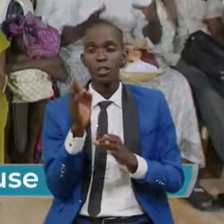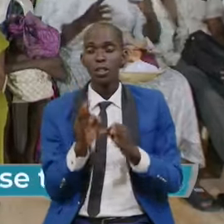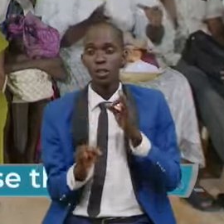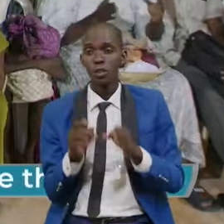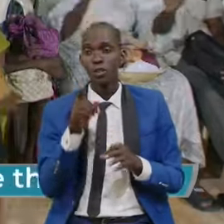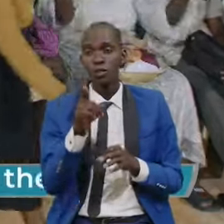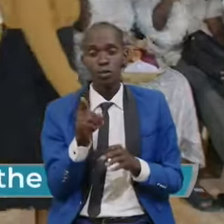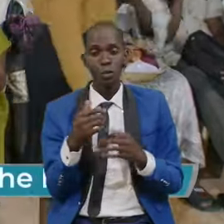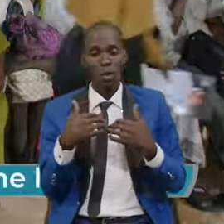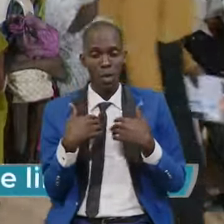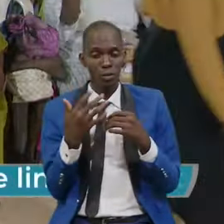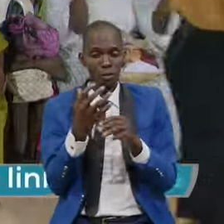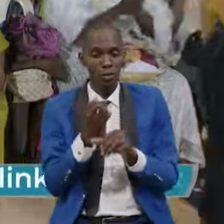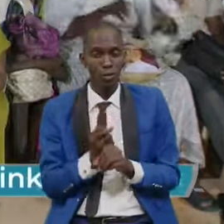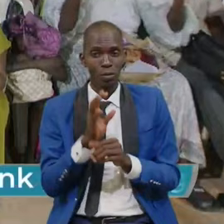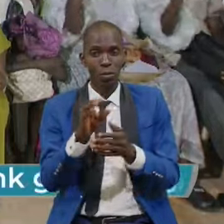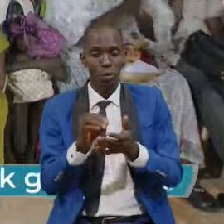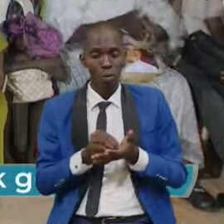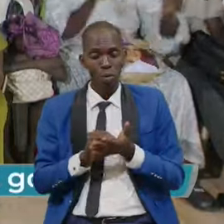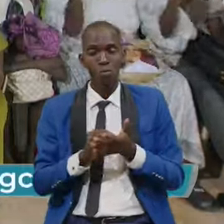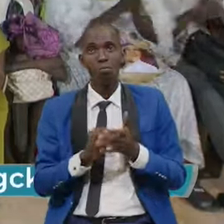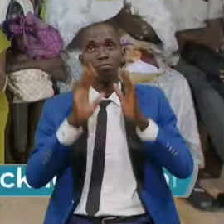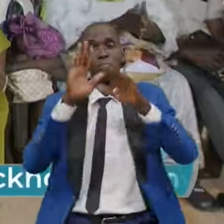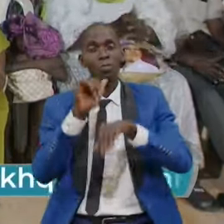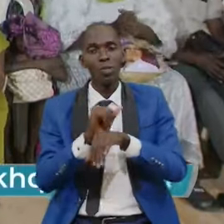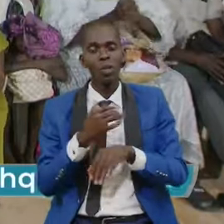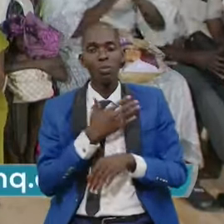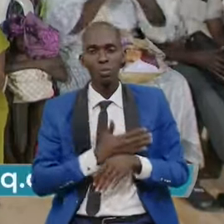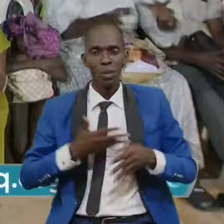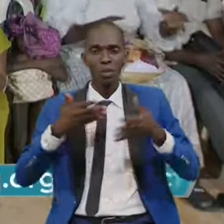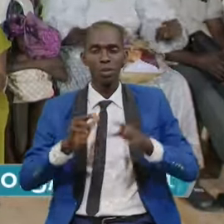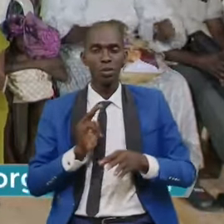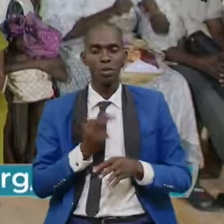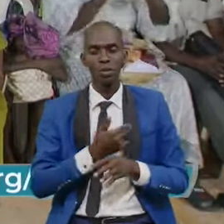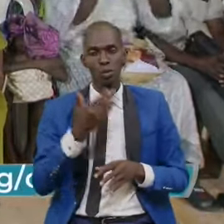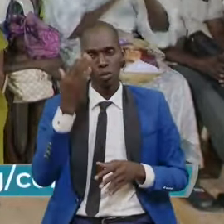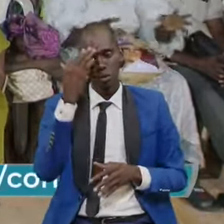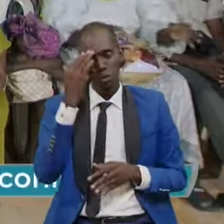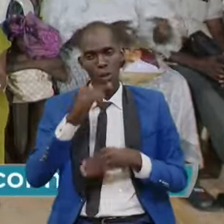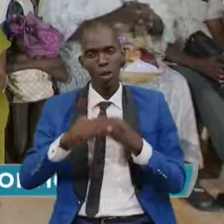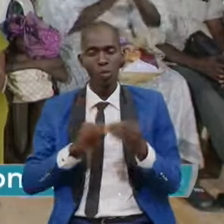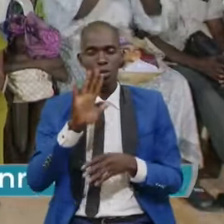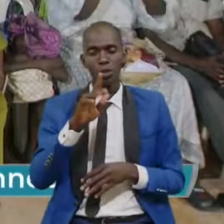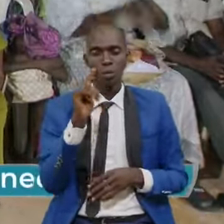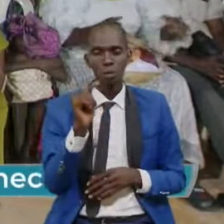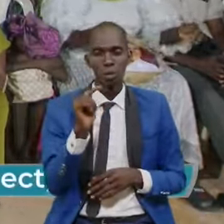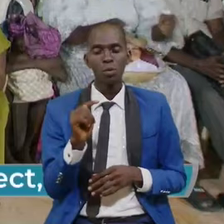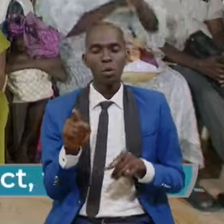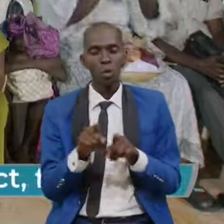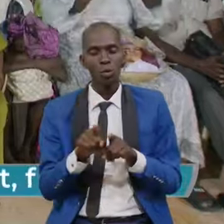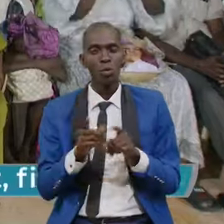your miracle, please share your testimony with us via the WhatsApp